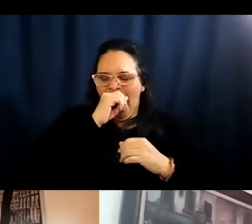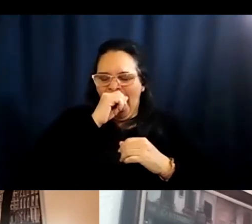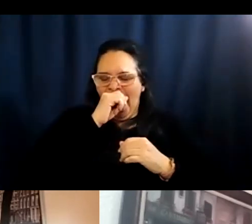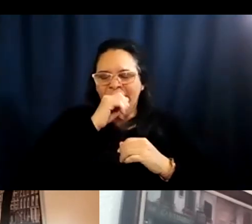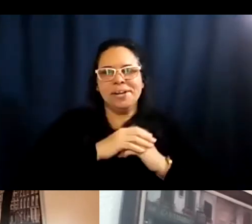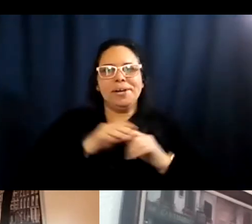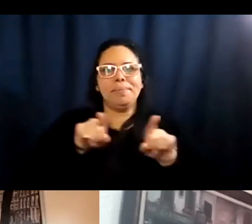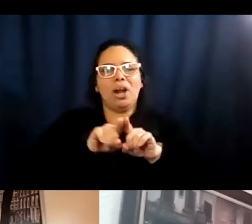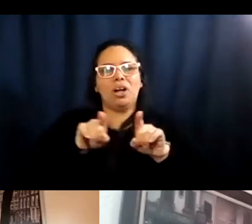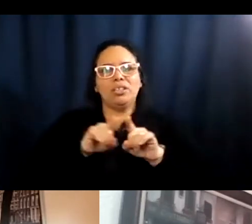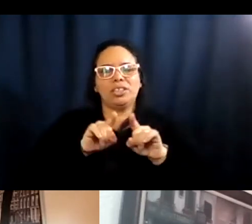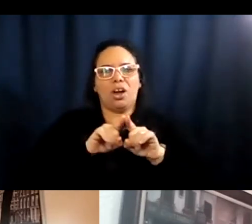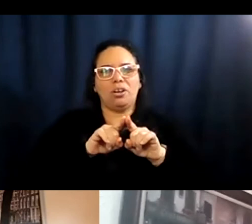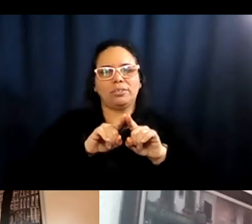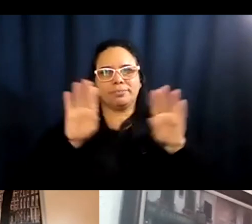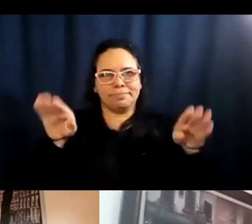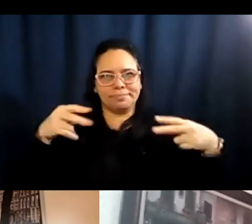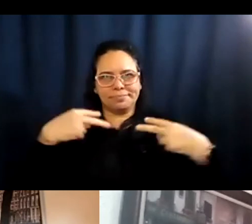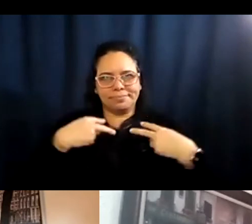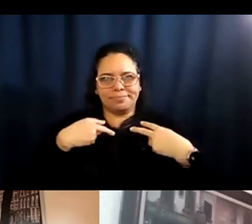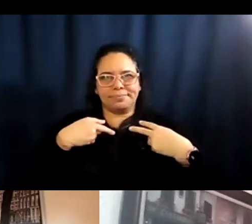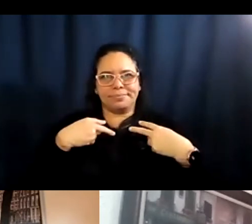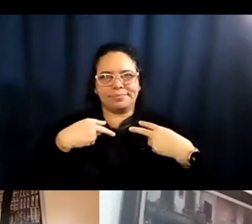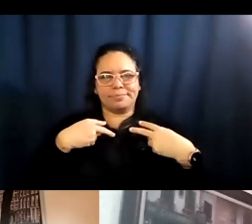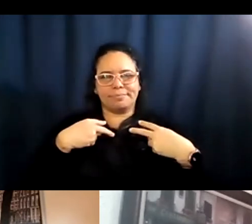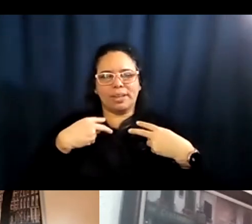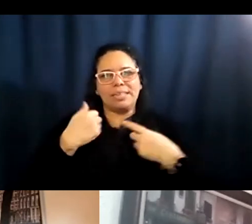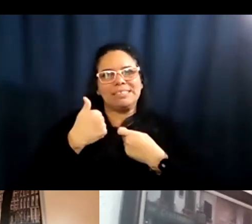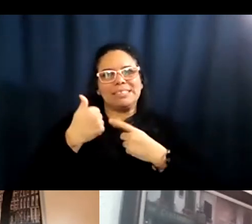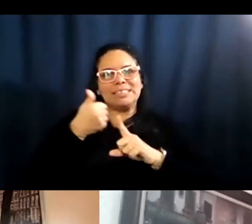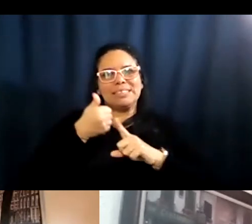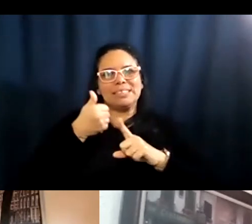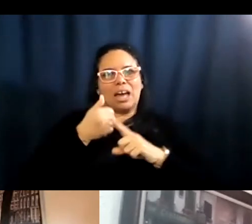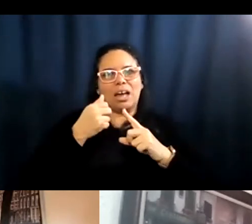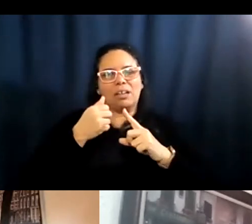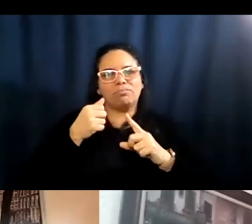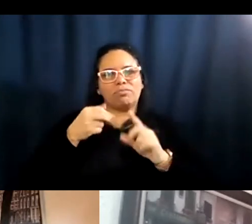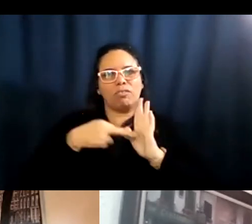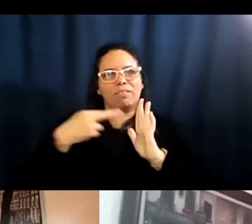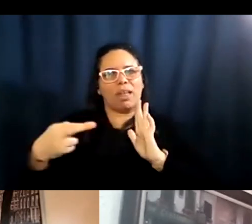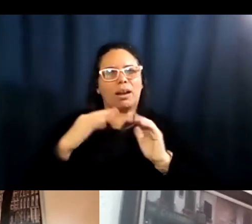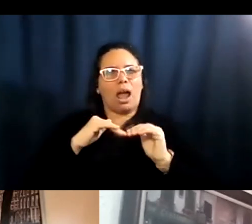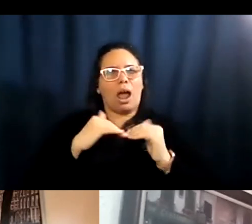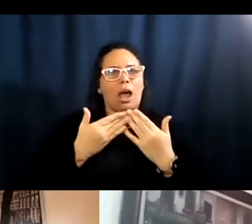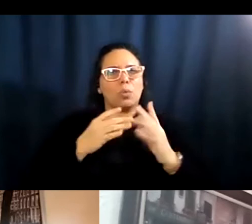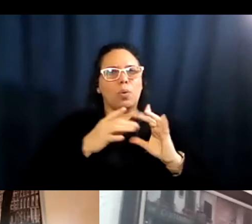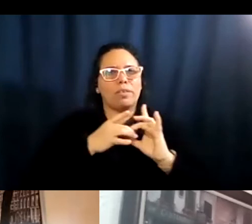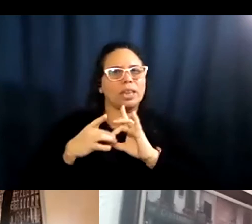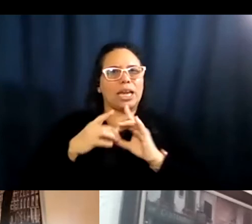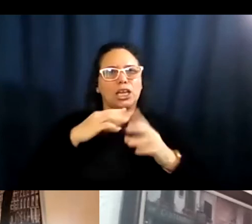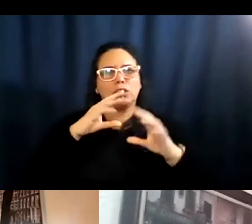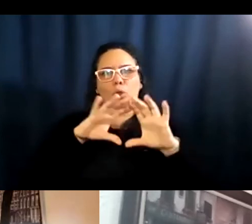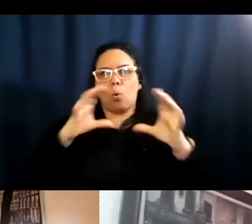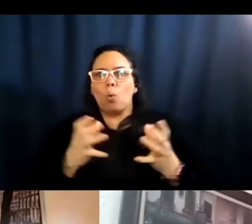inward and self-reflecting and thinking about how we want to relate to the world and relate to others in our daily life